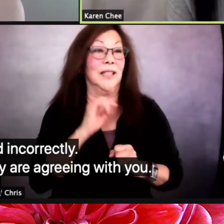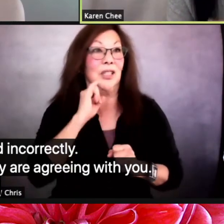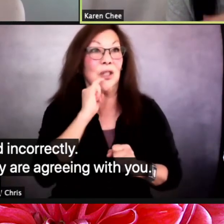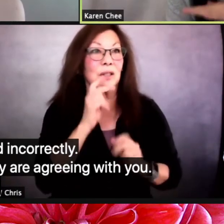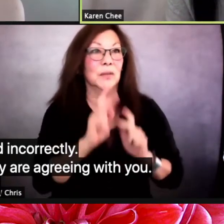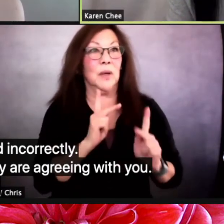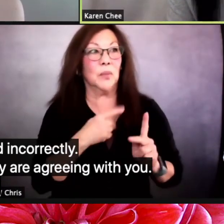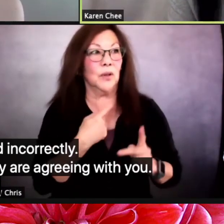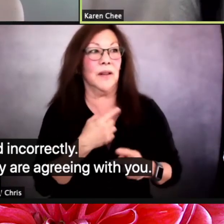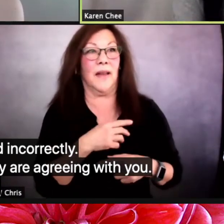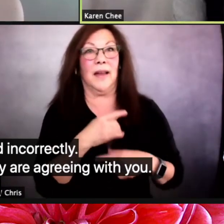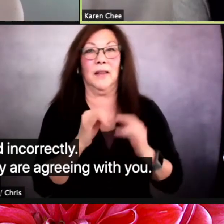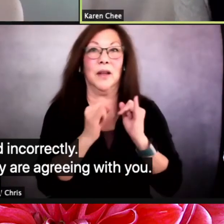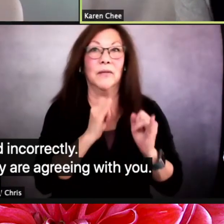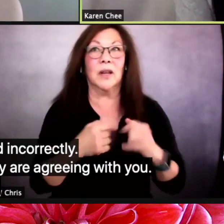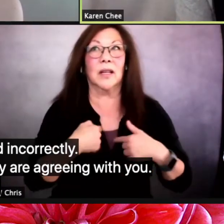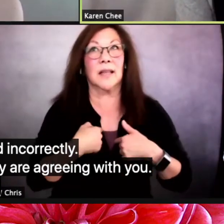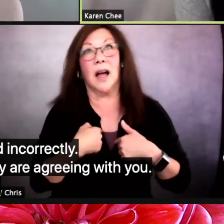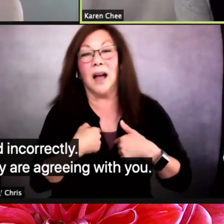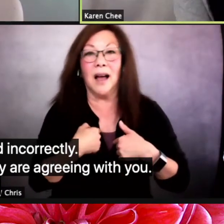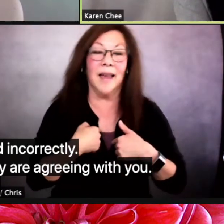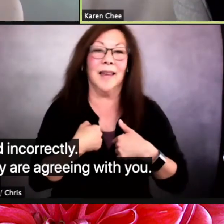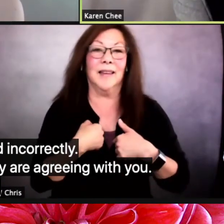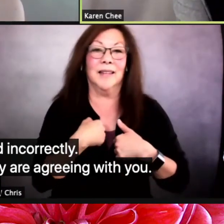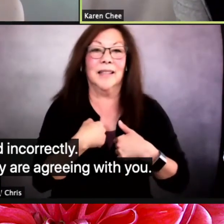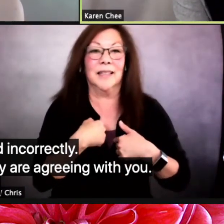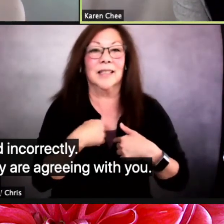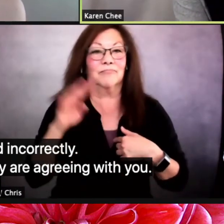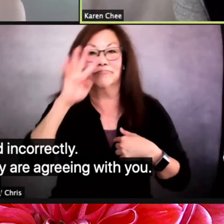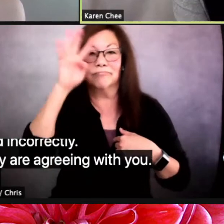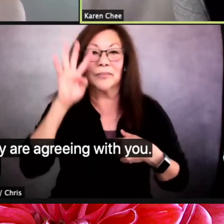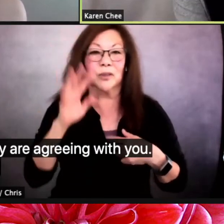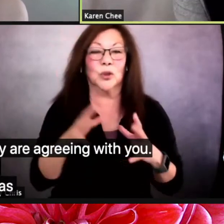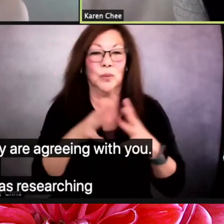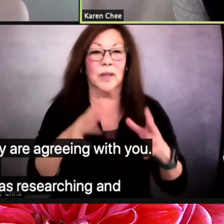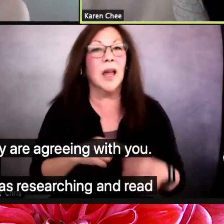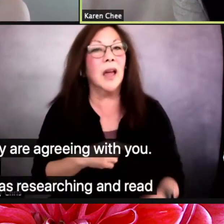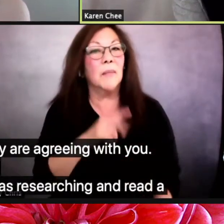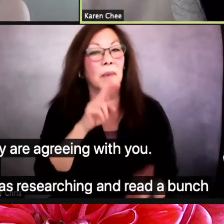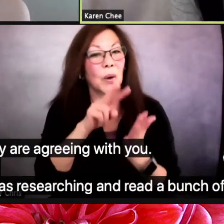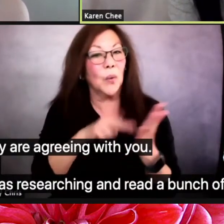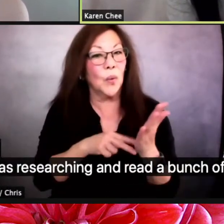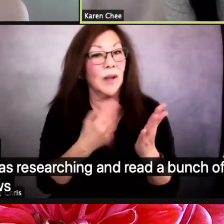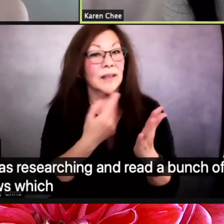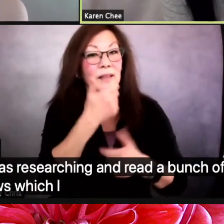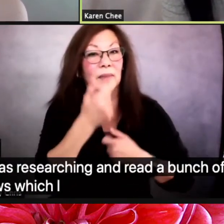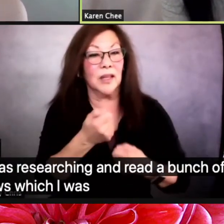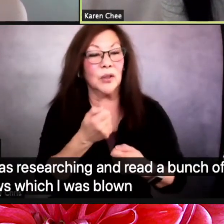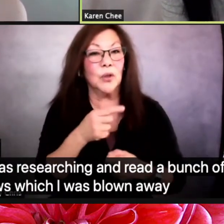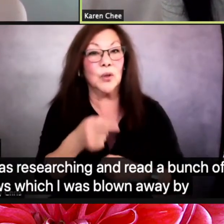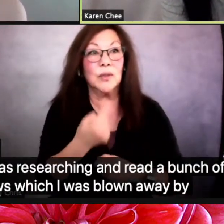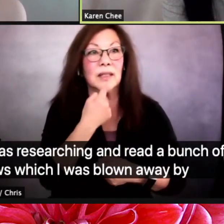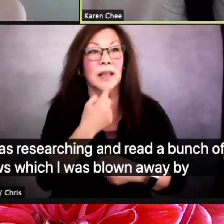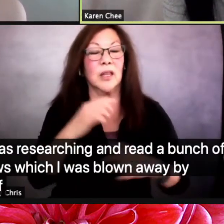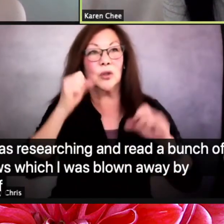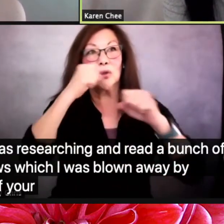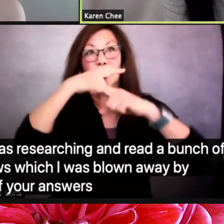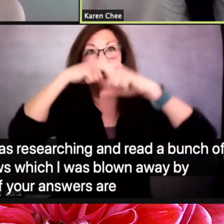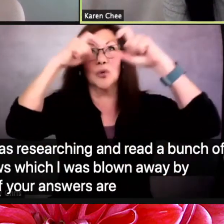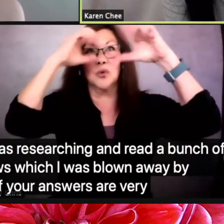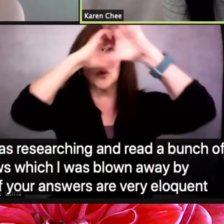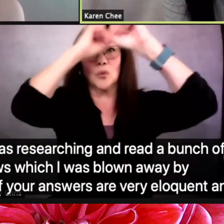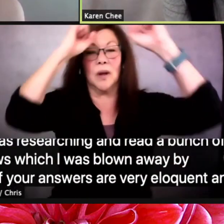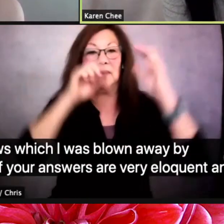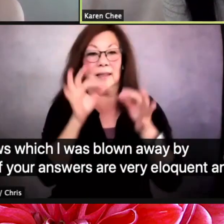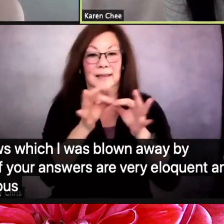I ramble way too much. But one of the things I read that was really interesting was you said that you dreamt a sentence of this